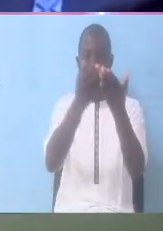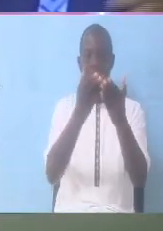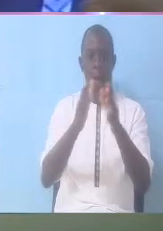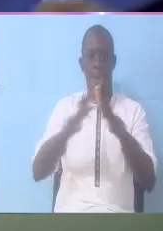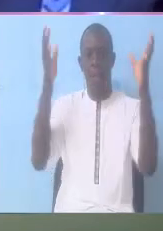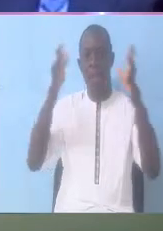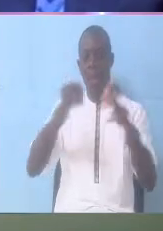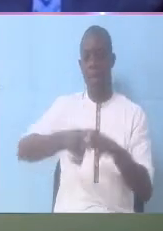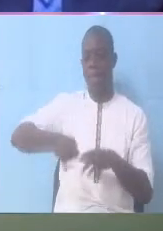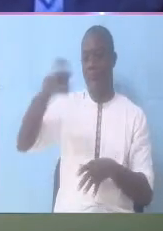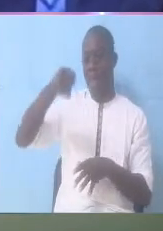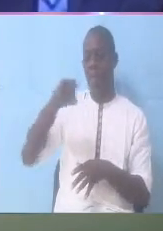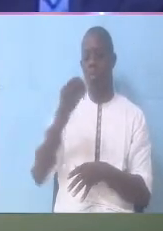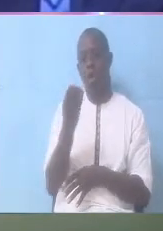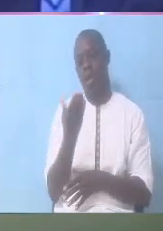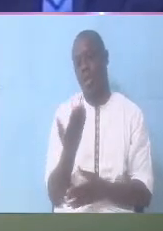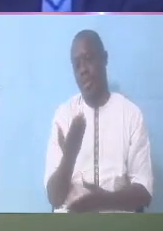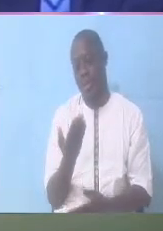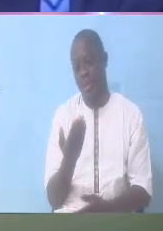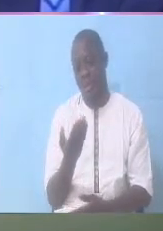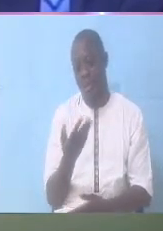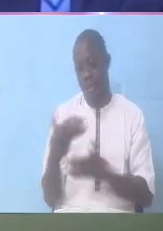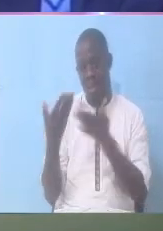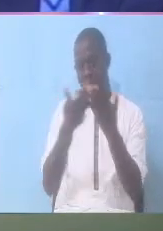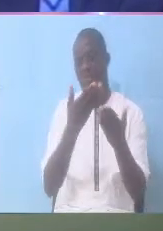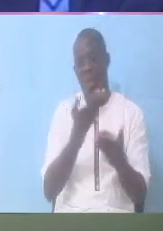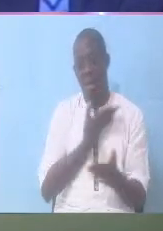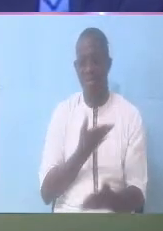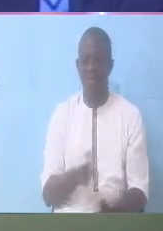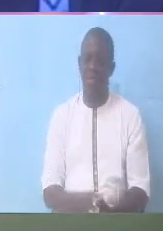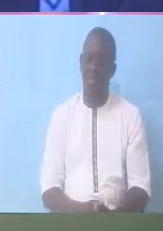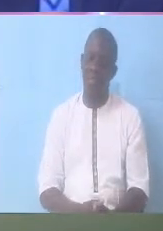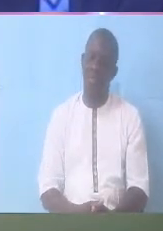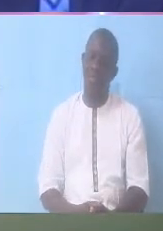money. Yes, sir.